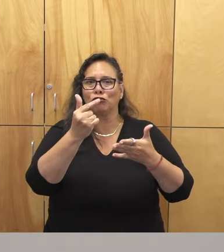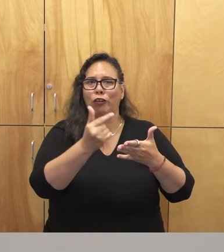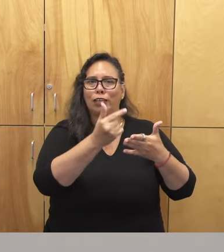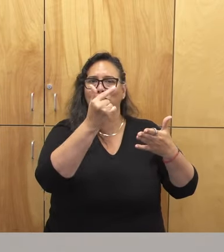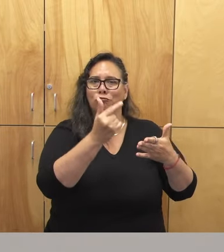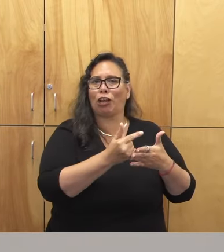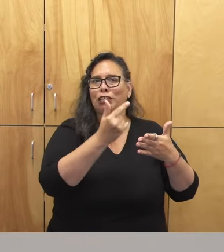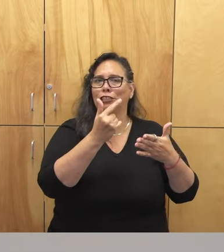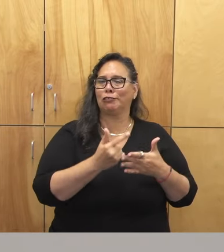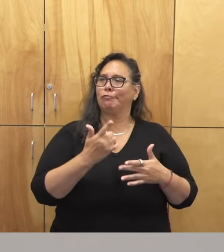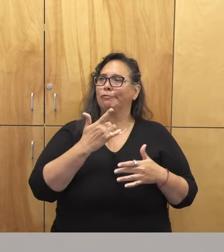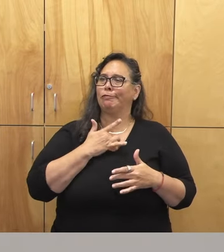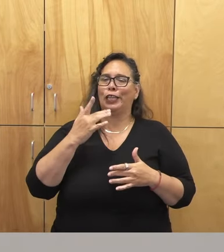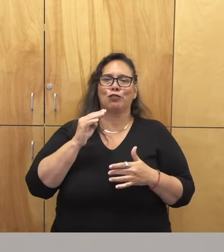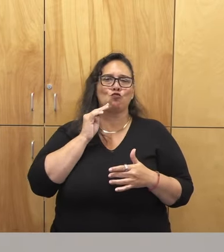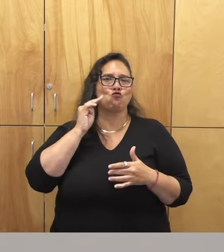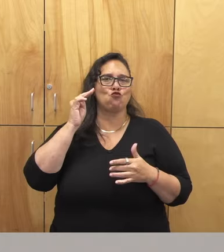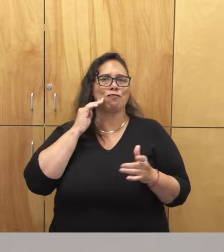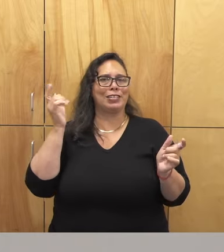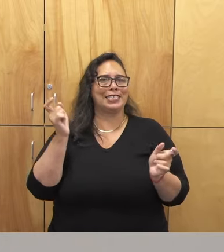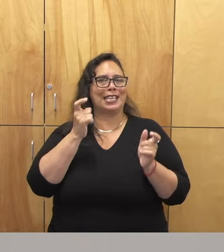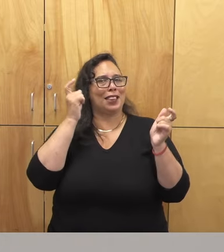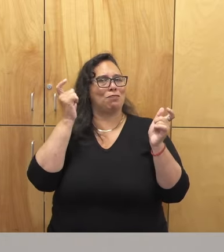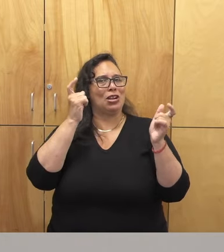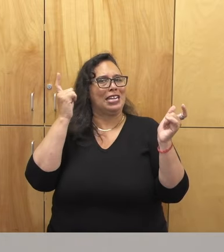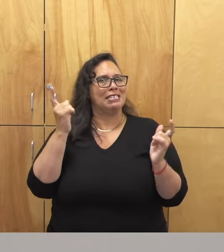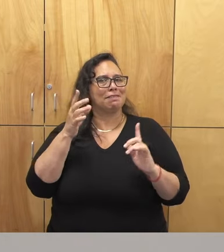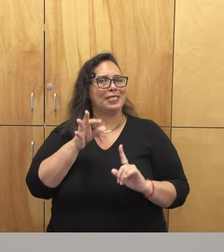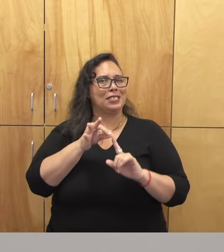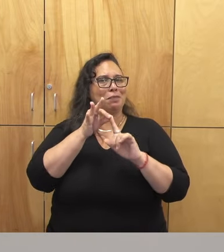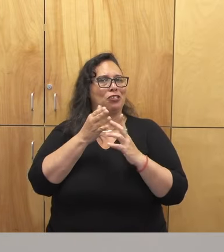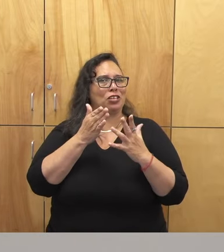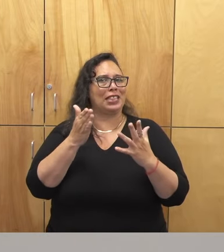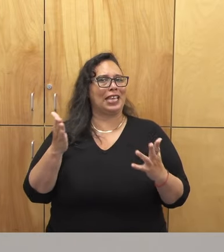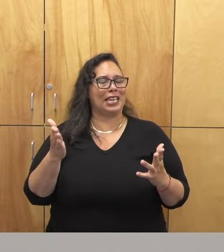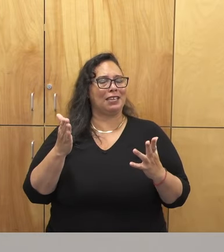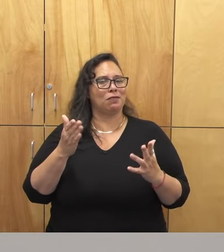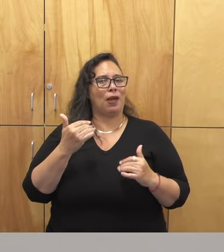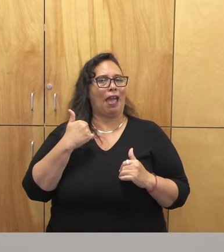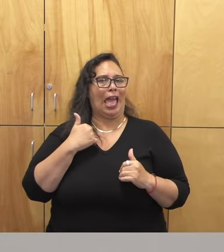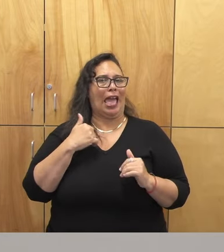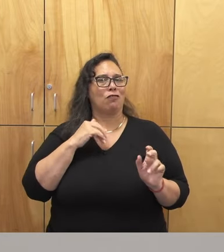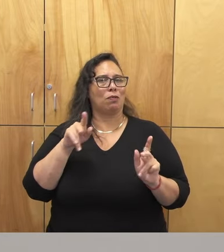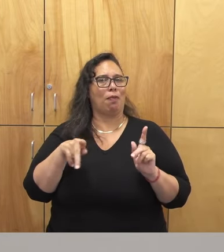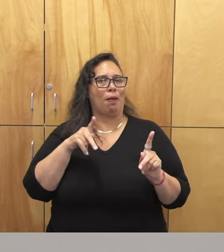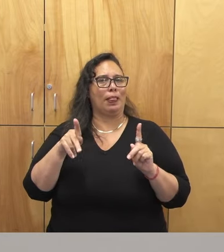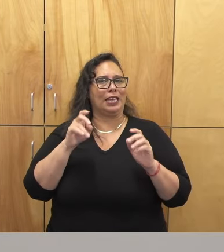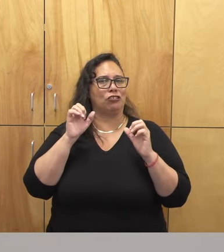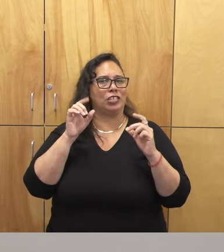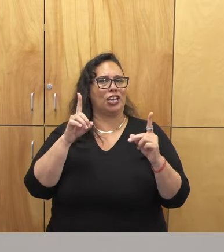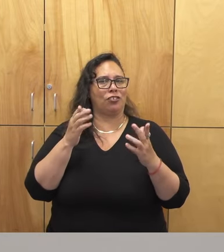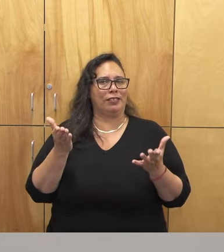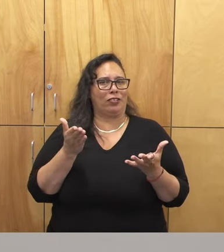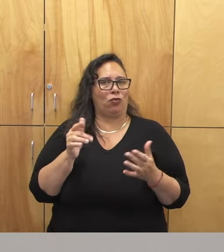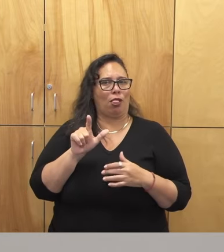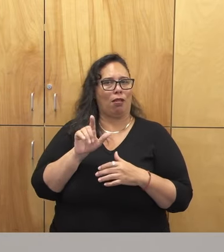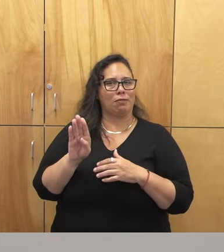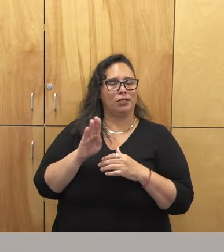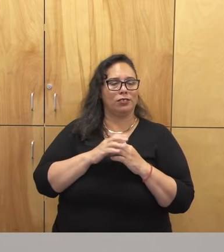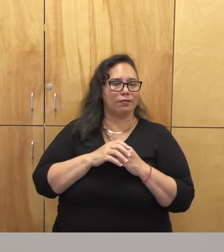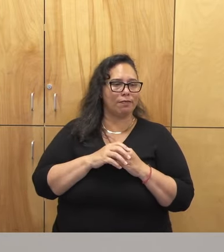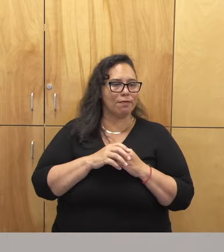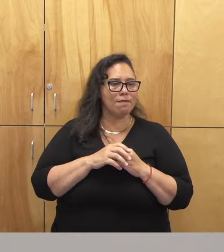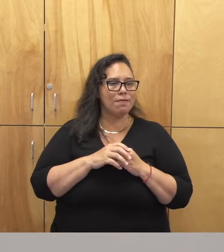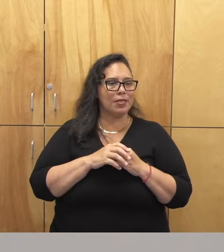for celebrating what a special thing we have with public education in Long Beach.